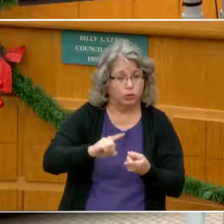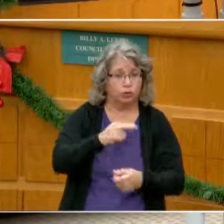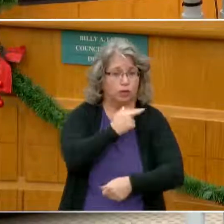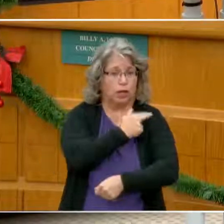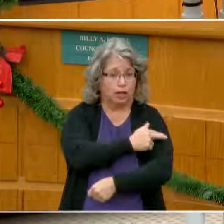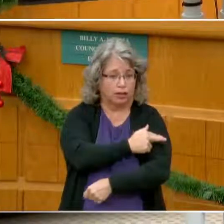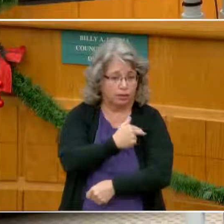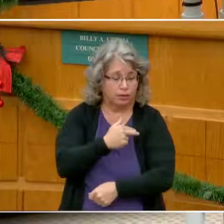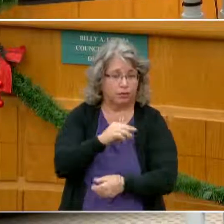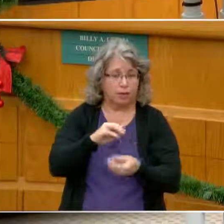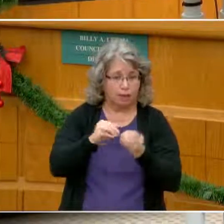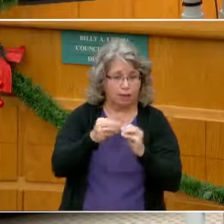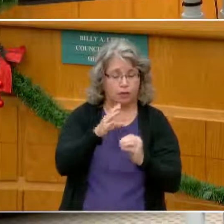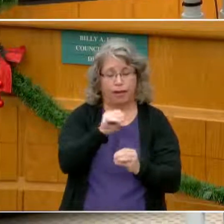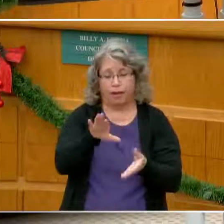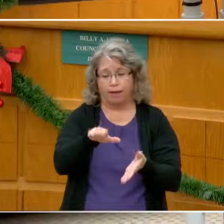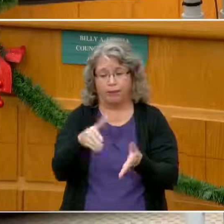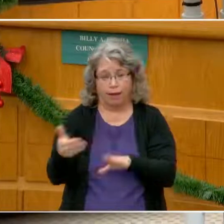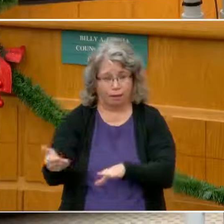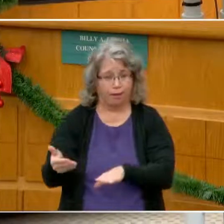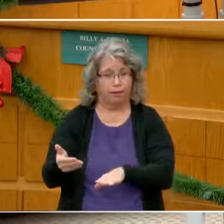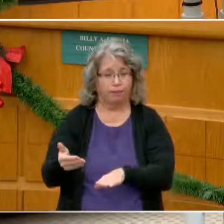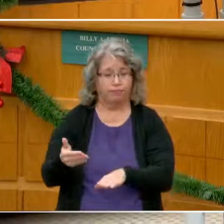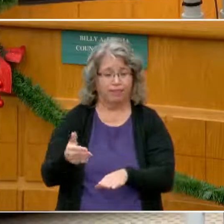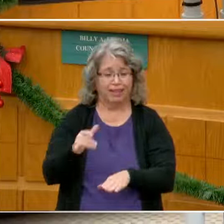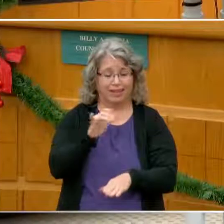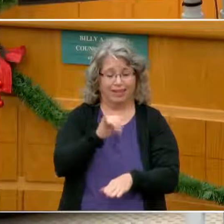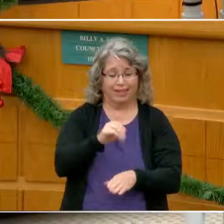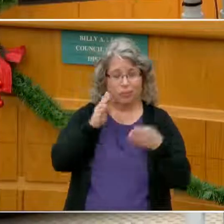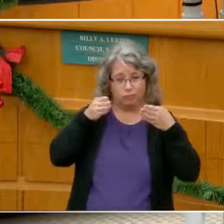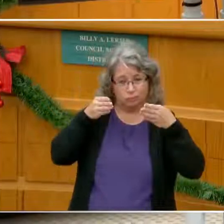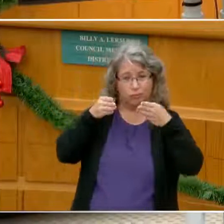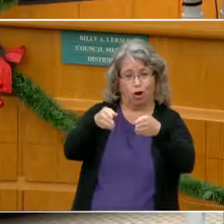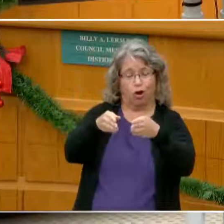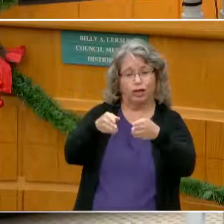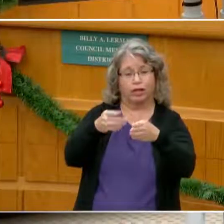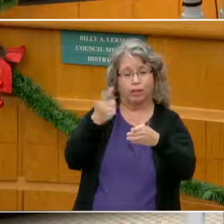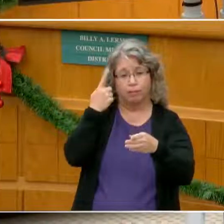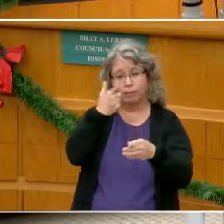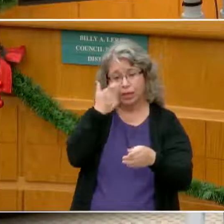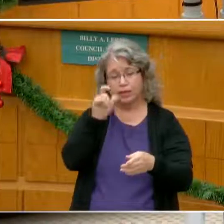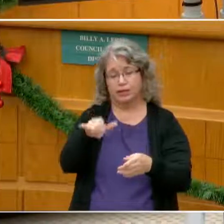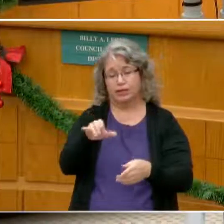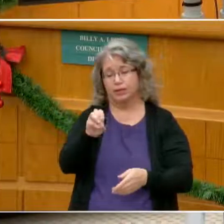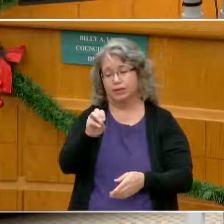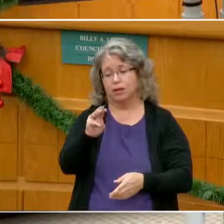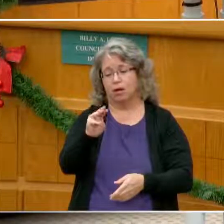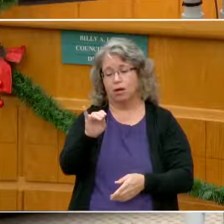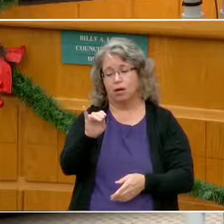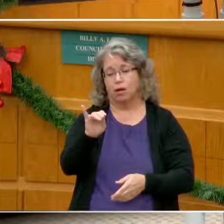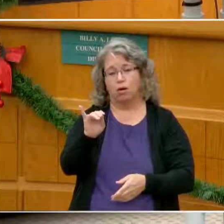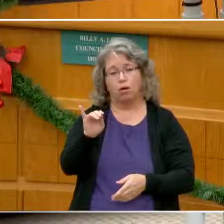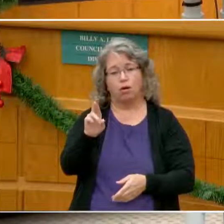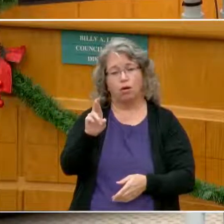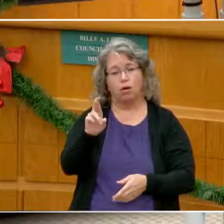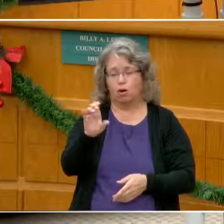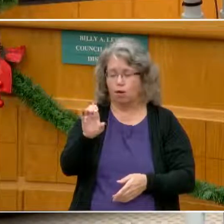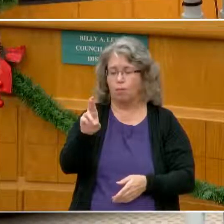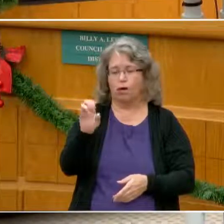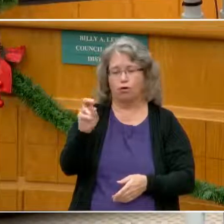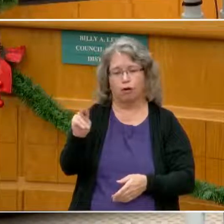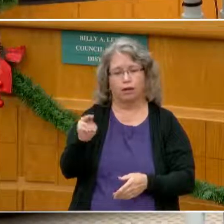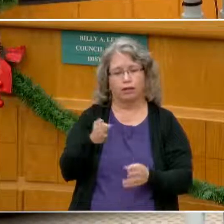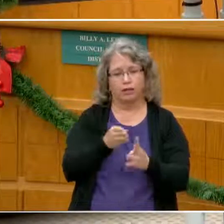death. Again, all of this was targeted due to this Omicron variant. So we're going to have even